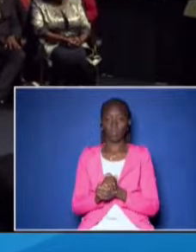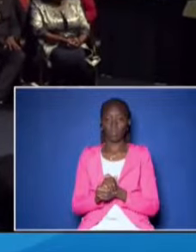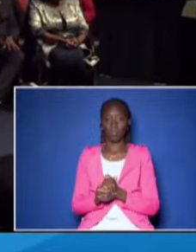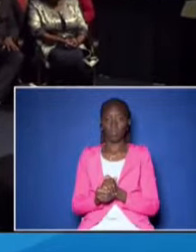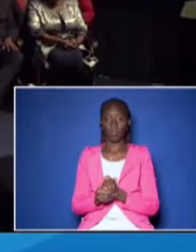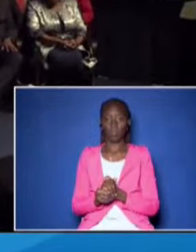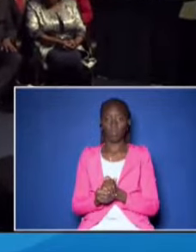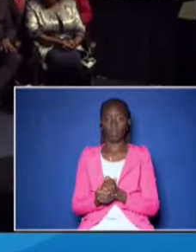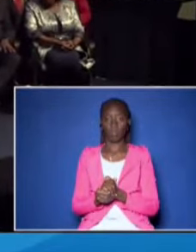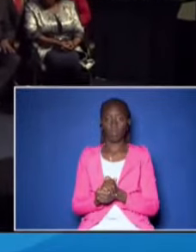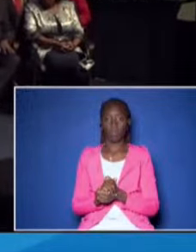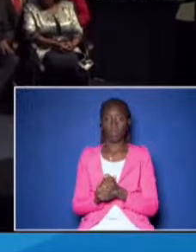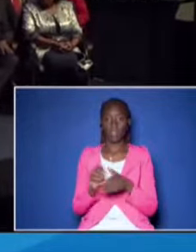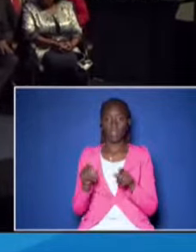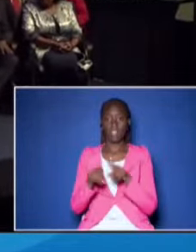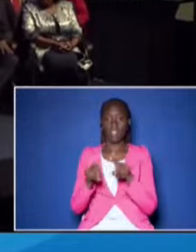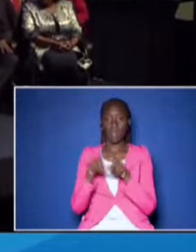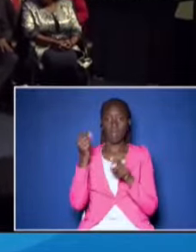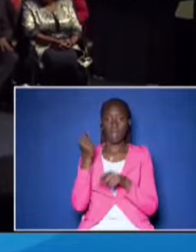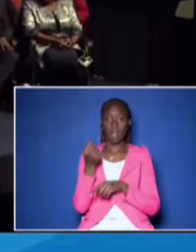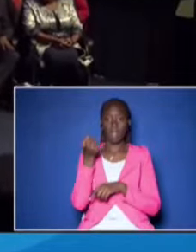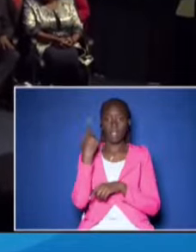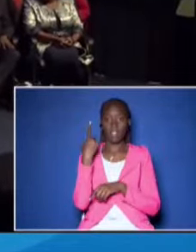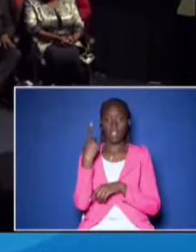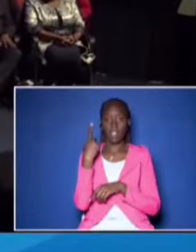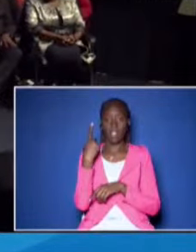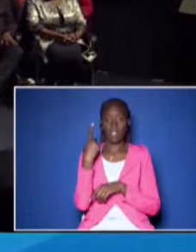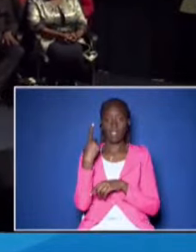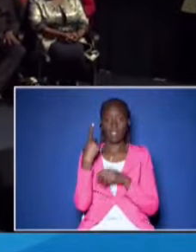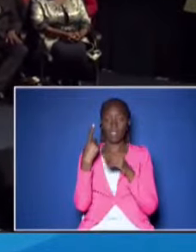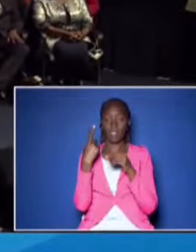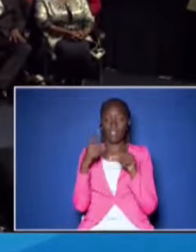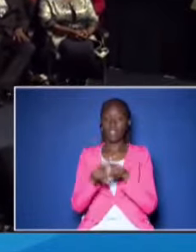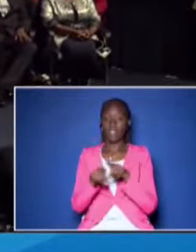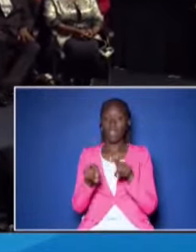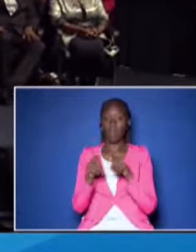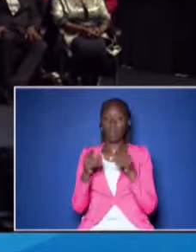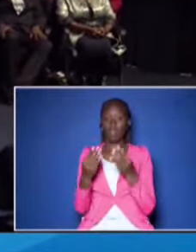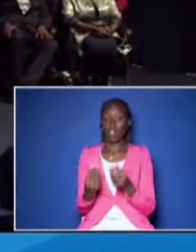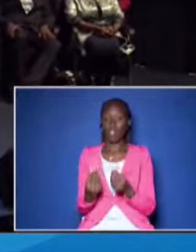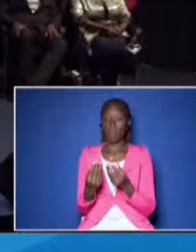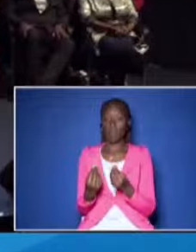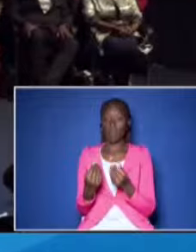light understanding even to the